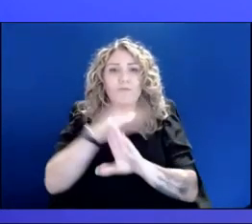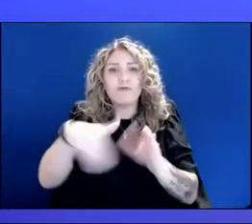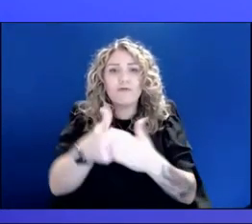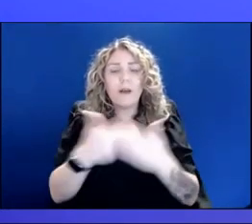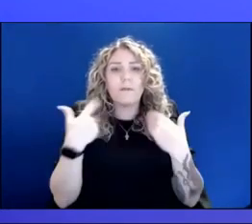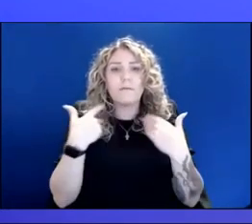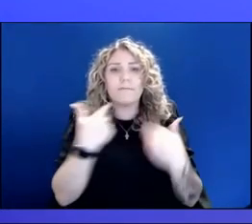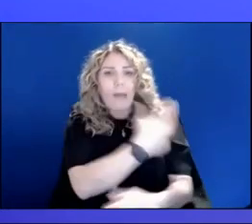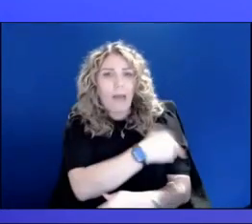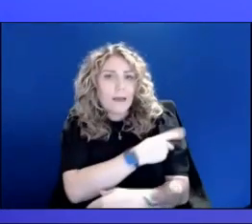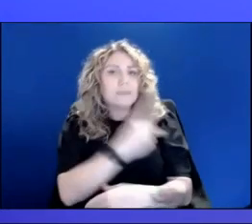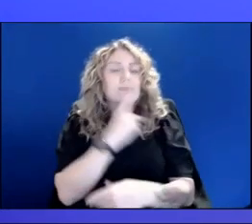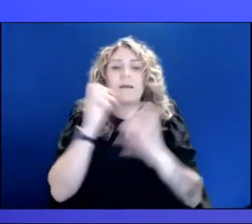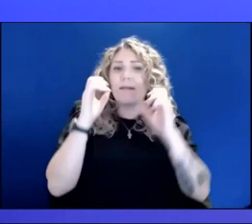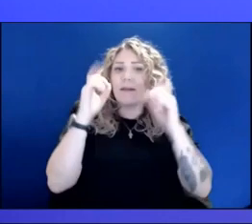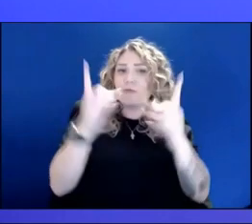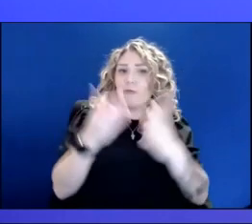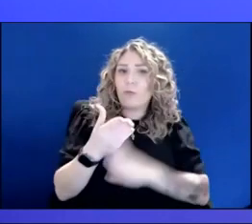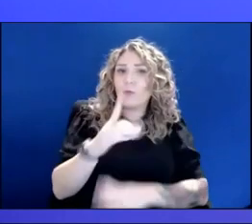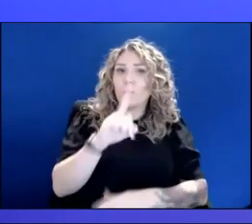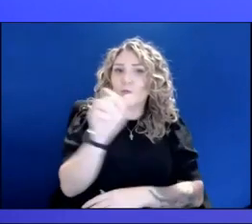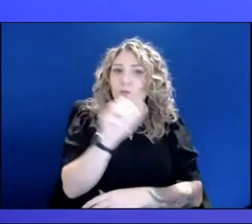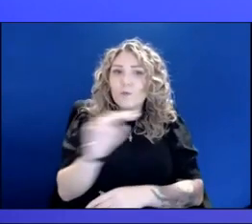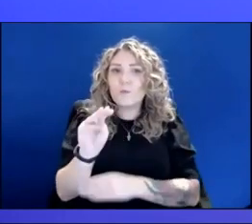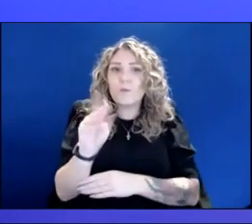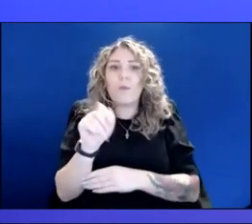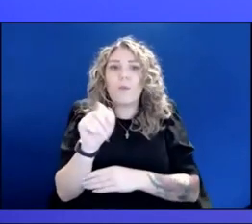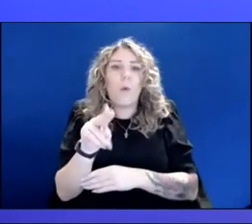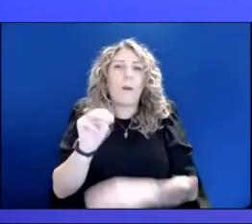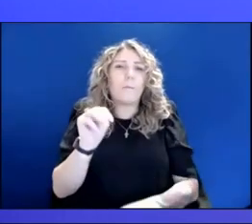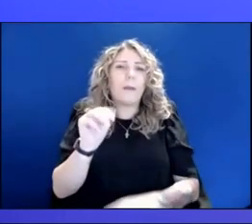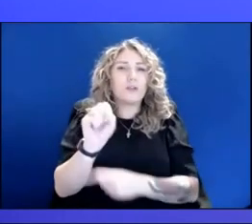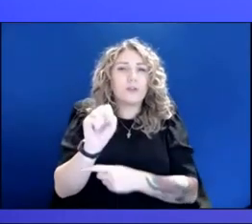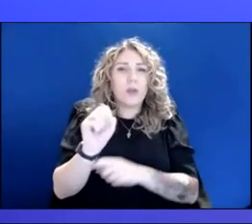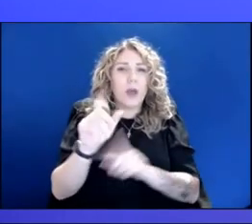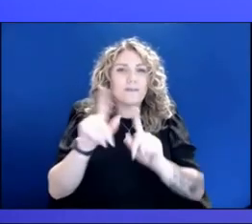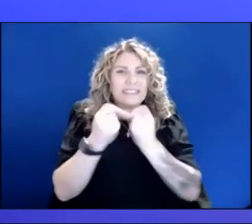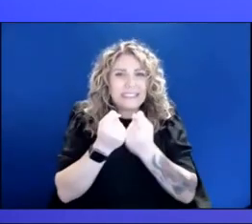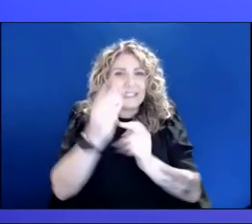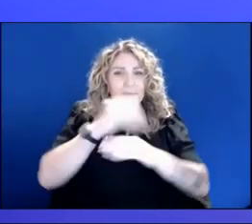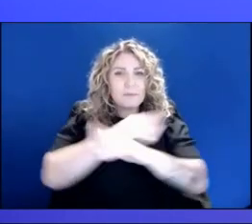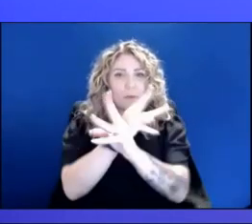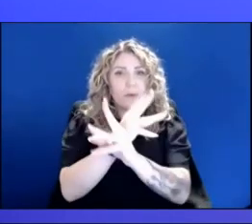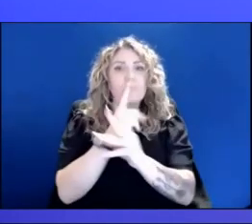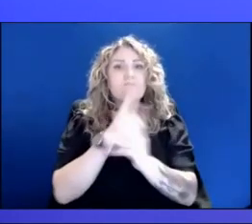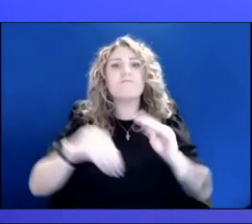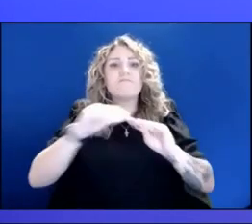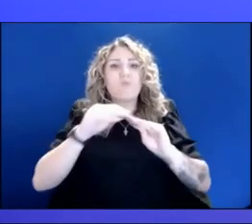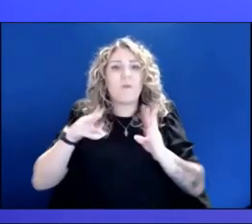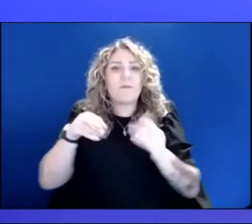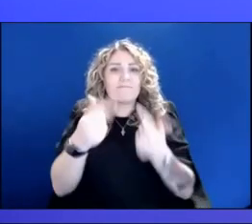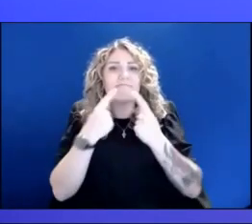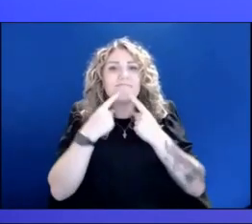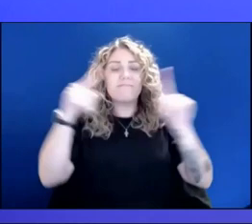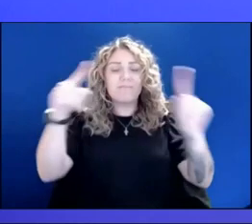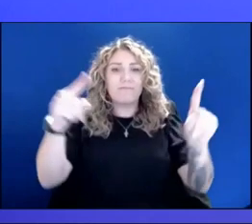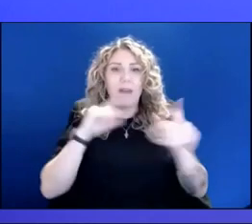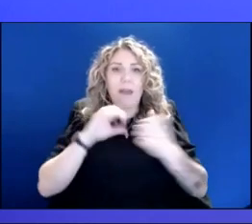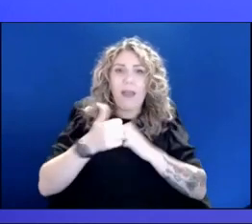Zoom or Microsoft Teams. So I think we've become way more efficient with how we evaluate patients, evaluate